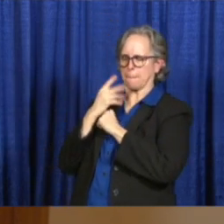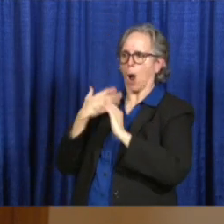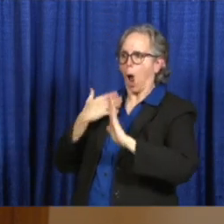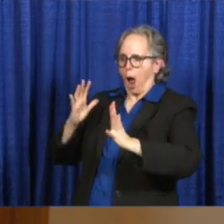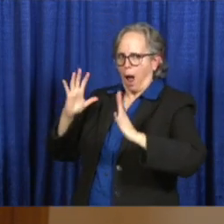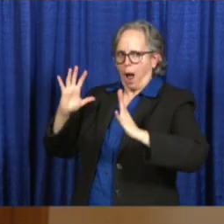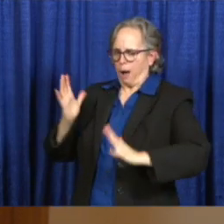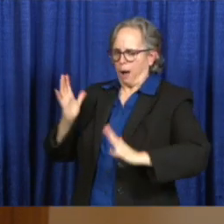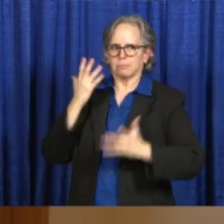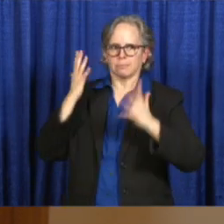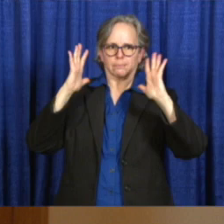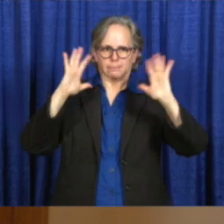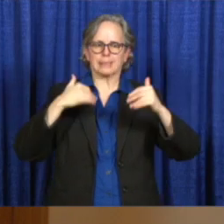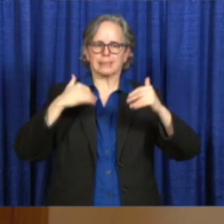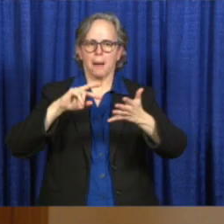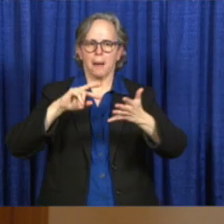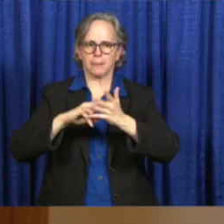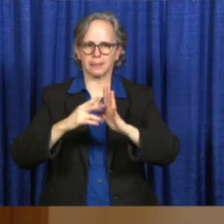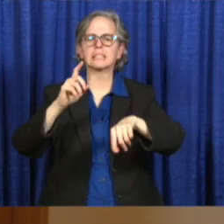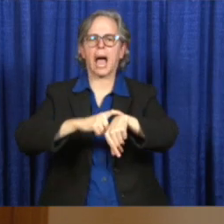people having